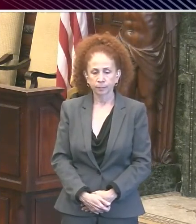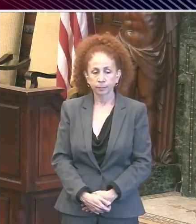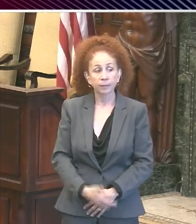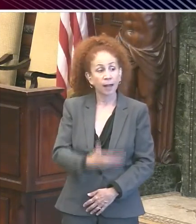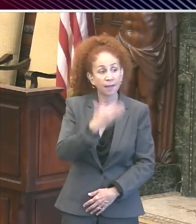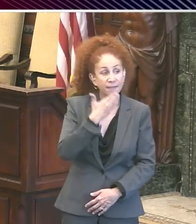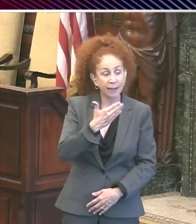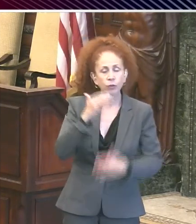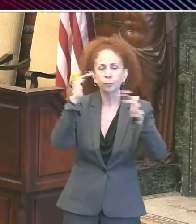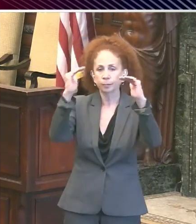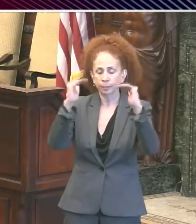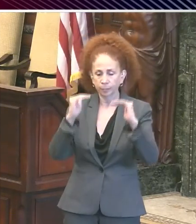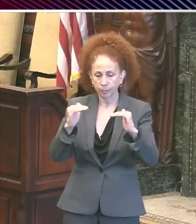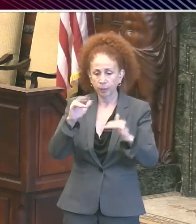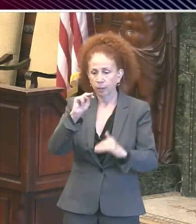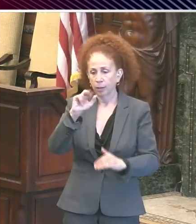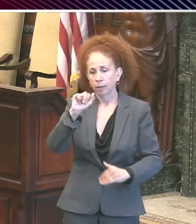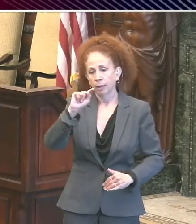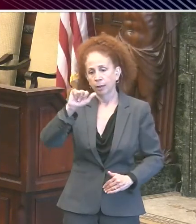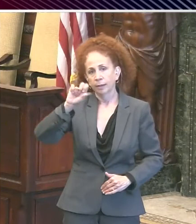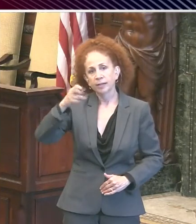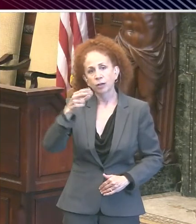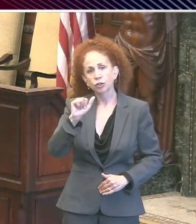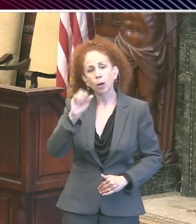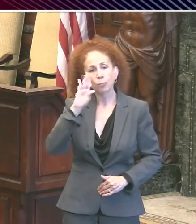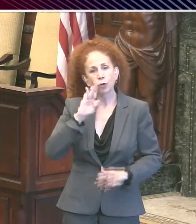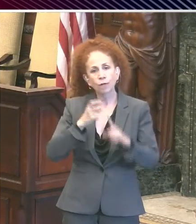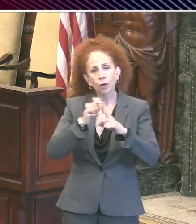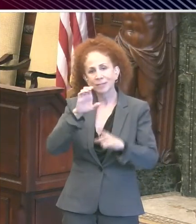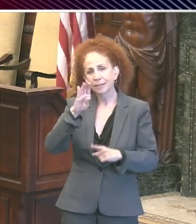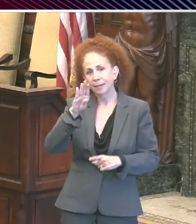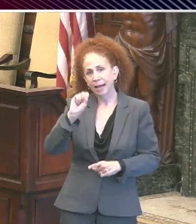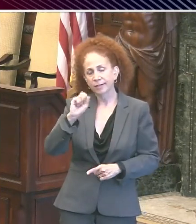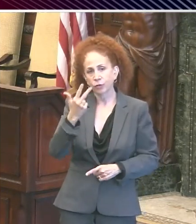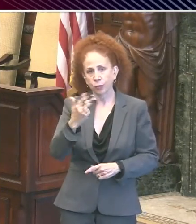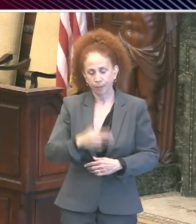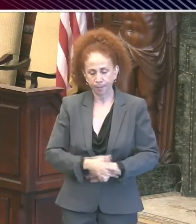Thanks, Maggie. We're going to go to Natasha Brown now of CBS 3.